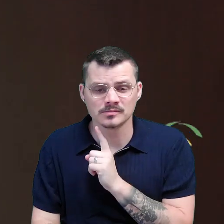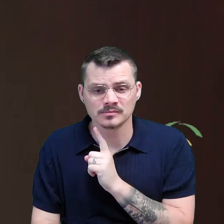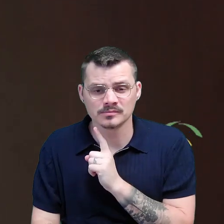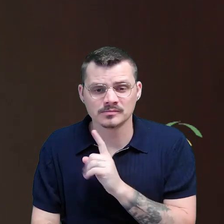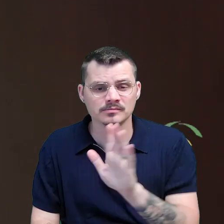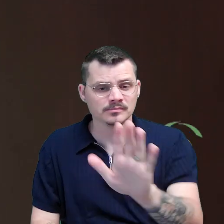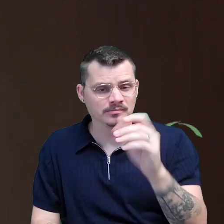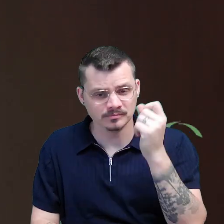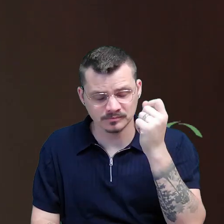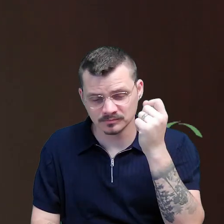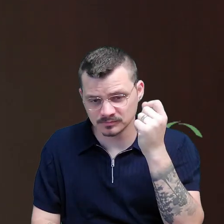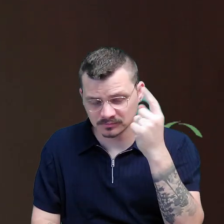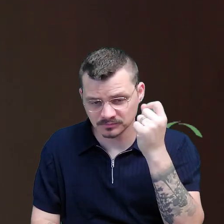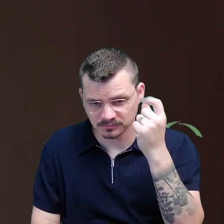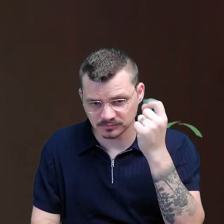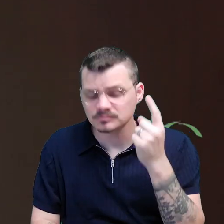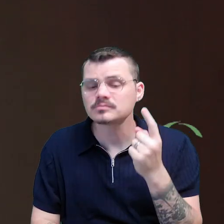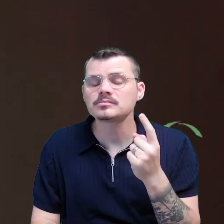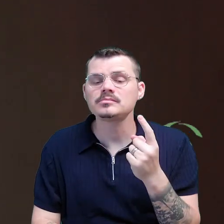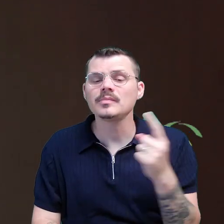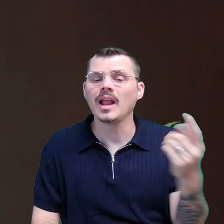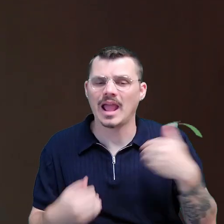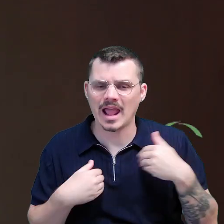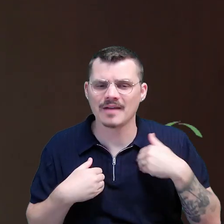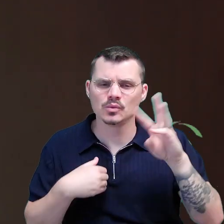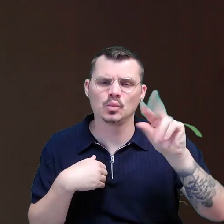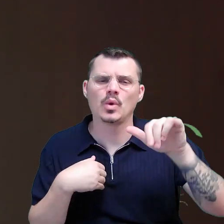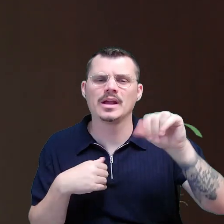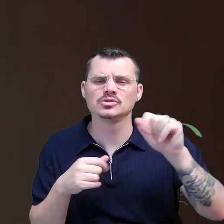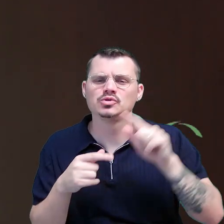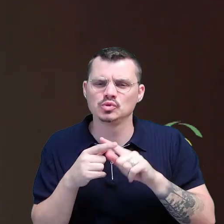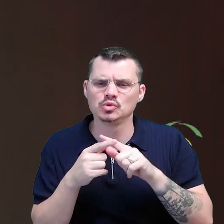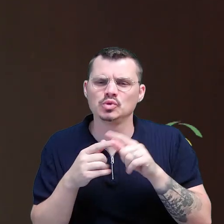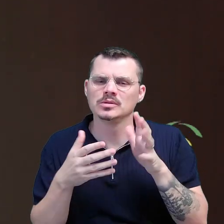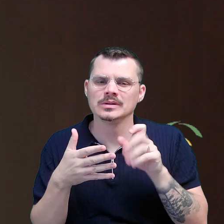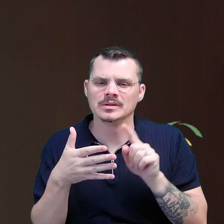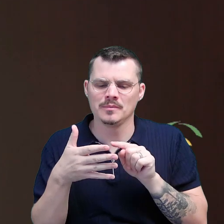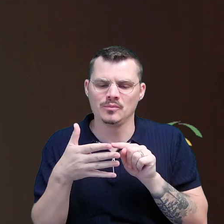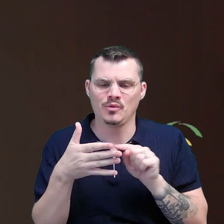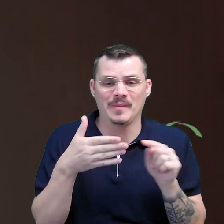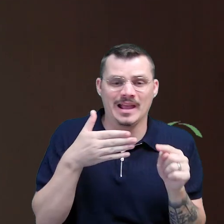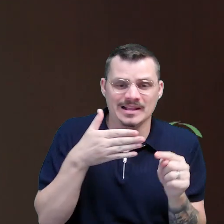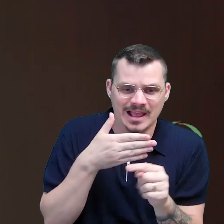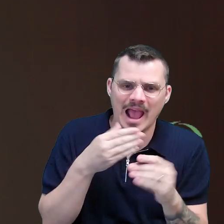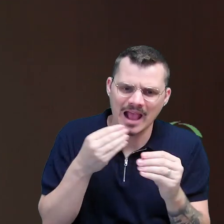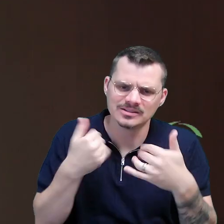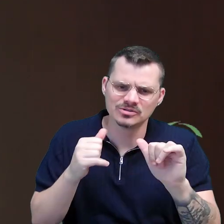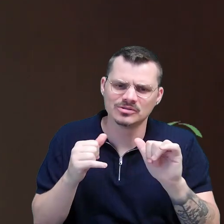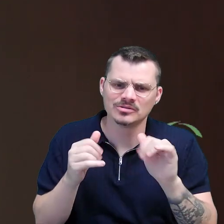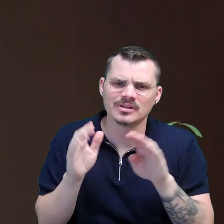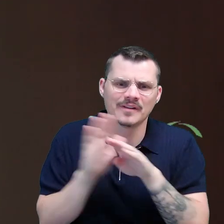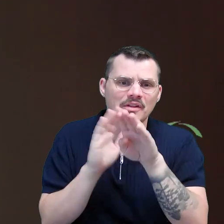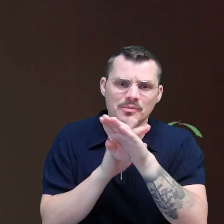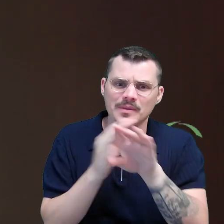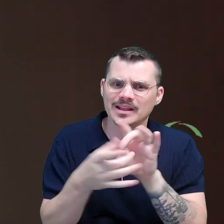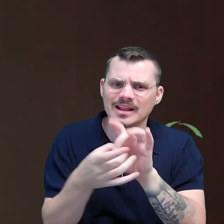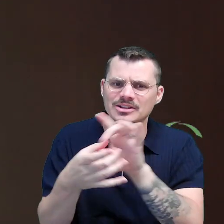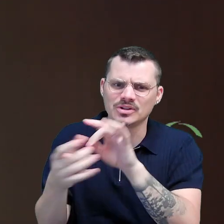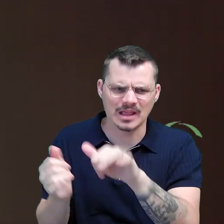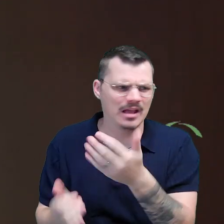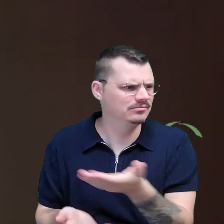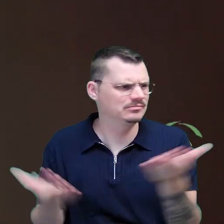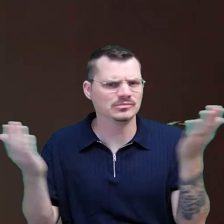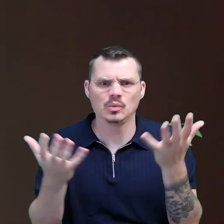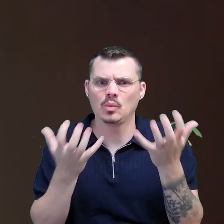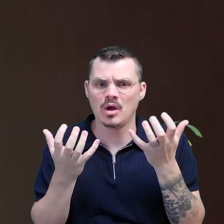However, there are ways to move past that and develop those kinds of connections that anybody wants. And